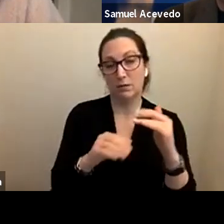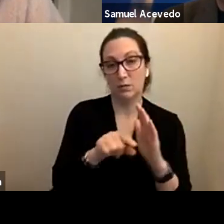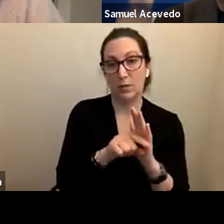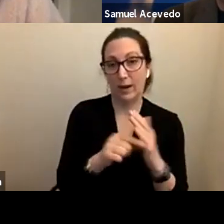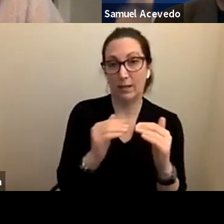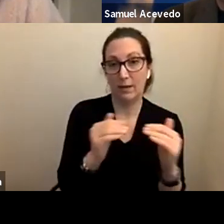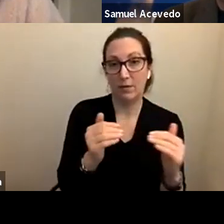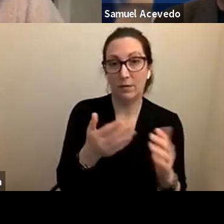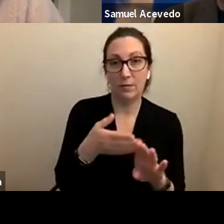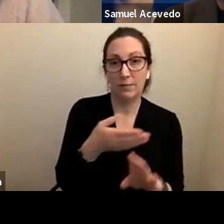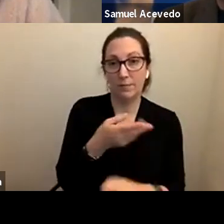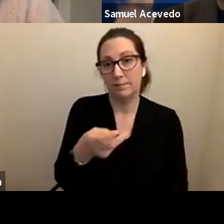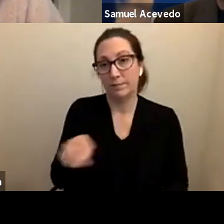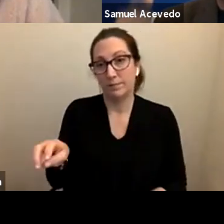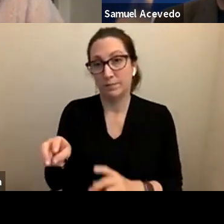schools?